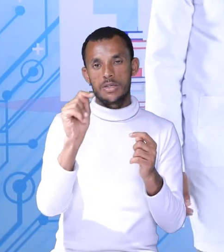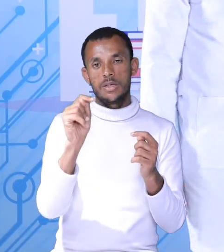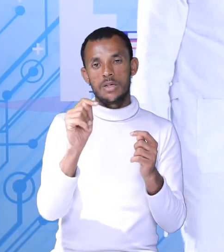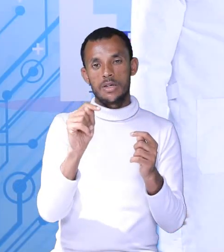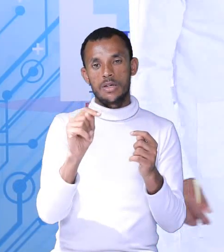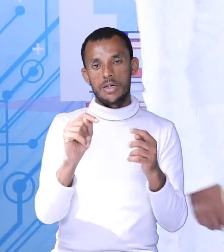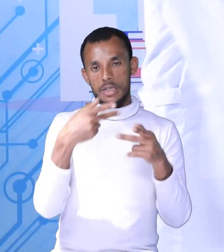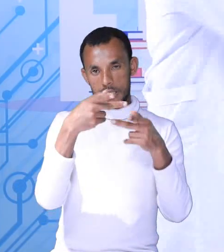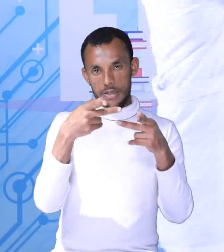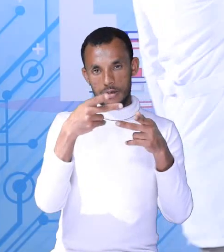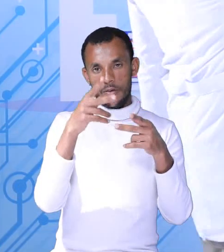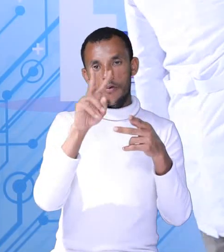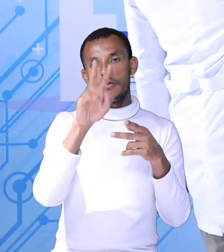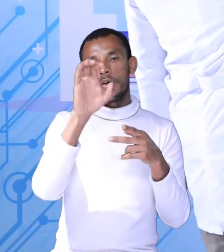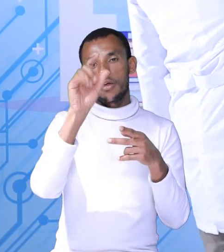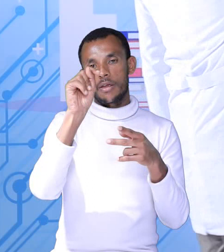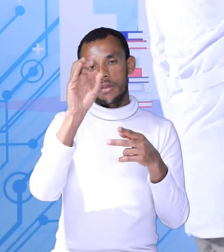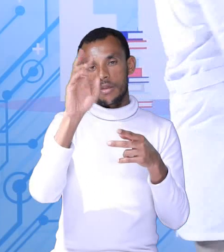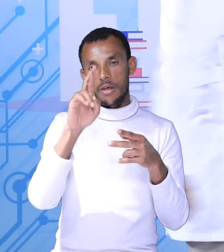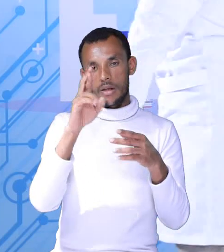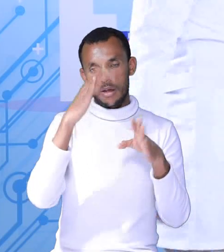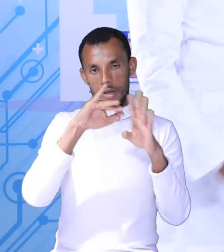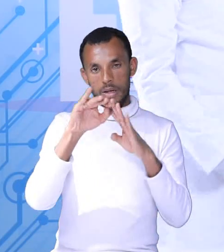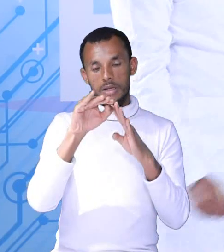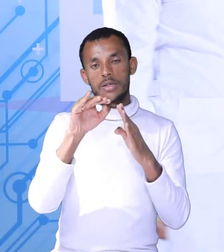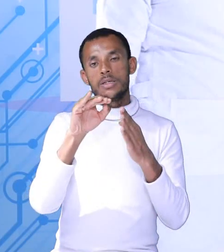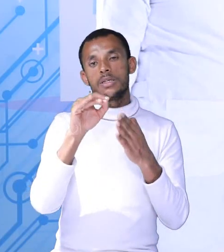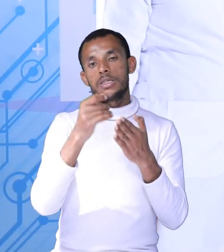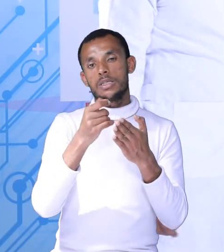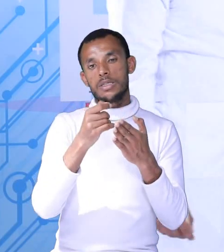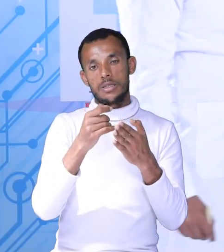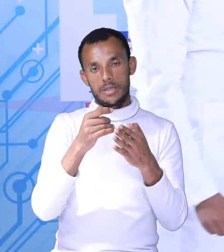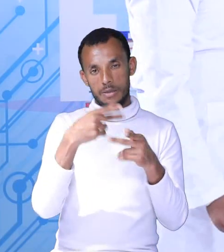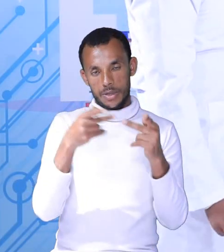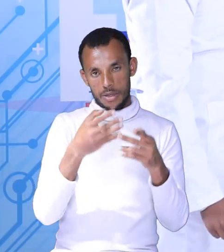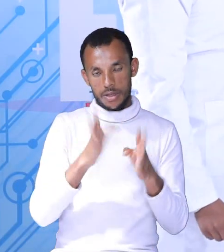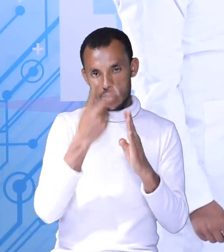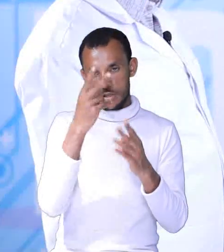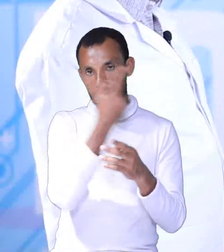in space. So let's see each one by one.